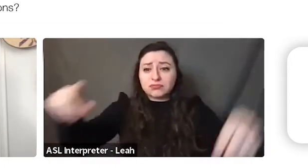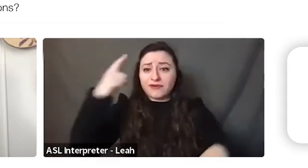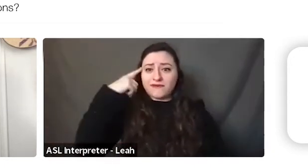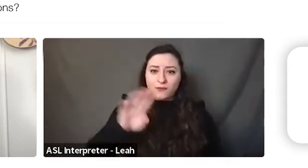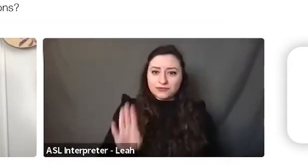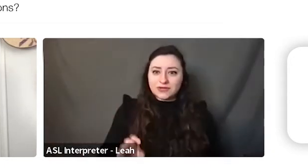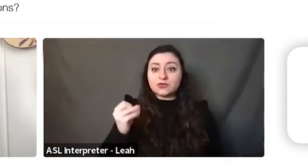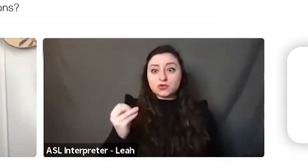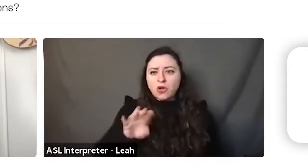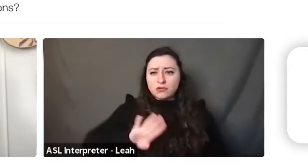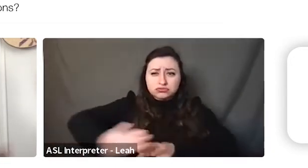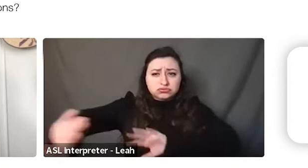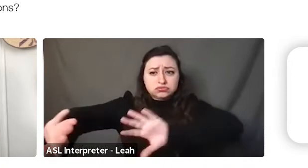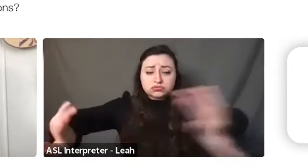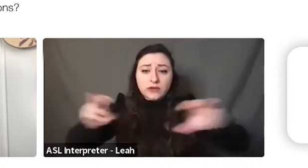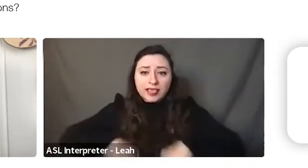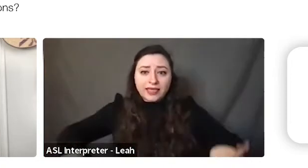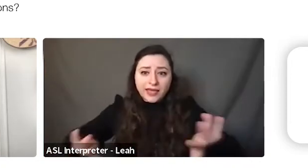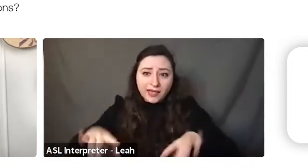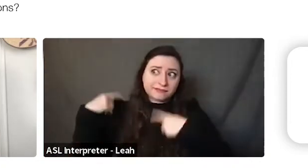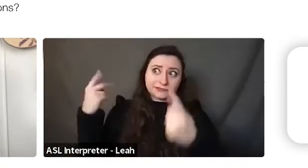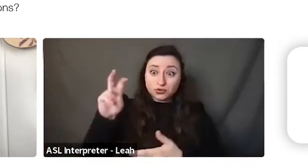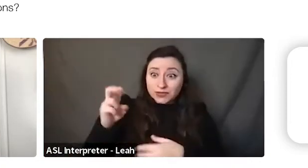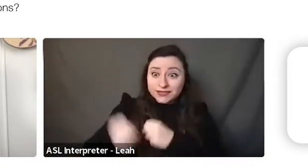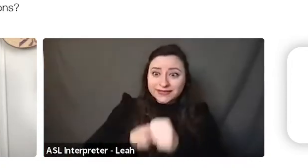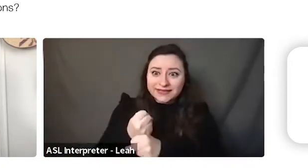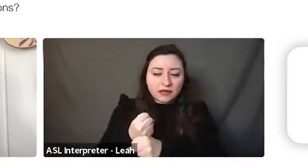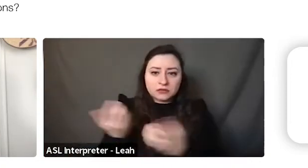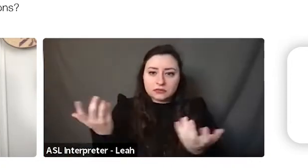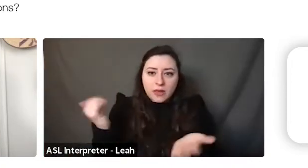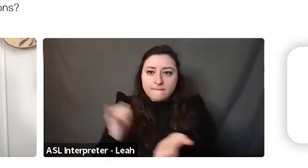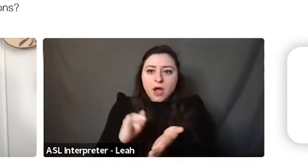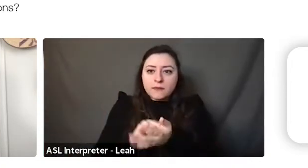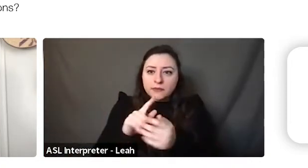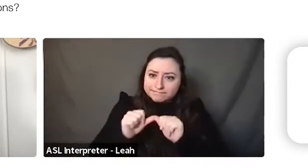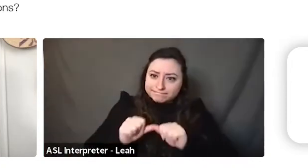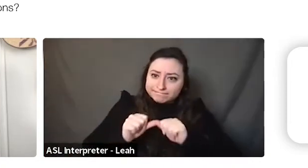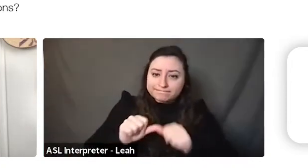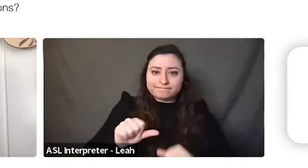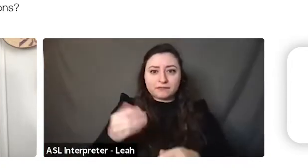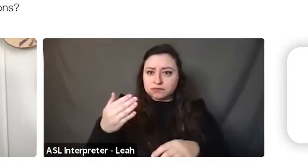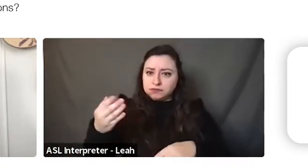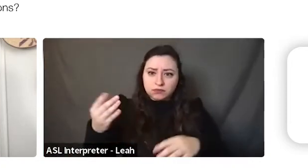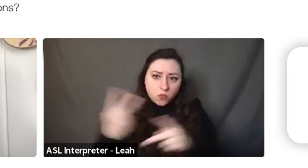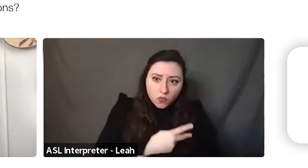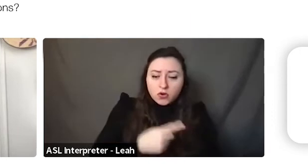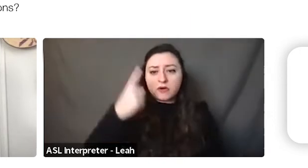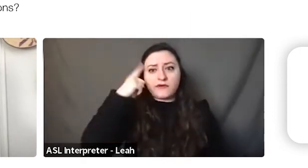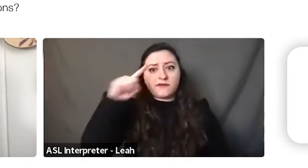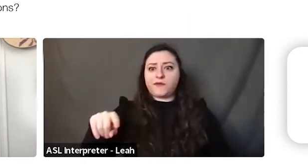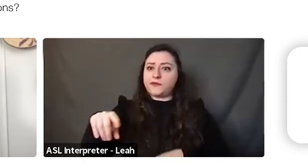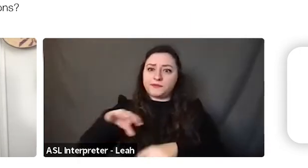So this land clearing that has been happening for 200 years has never been sustainable, and the leather industry is contributing to it and